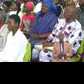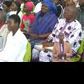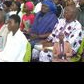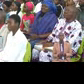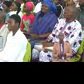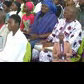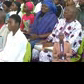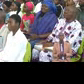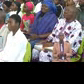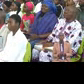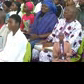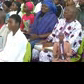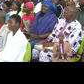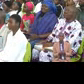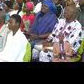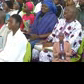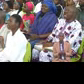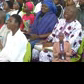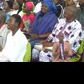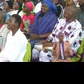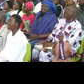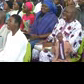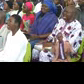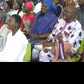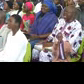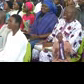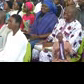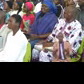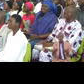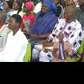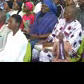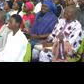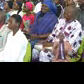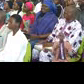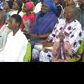Jesus? That thing will go away.